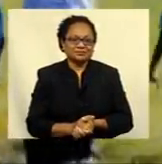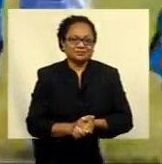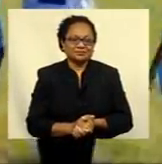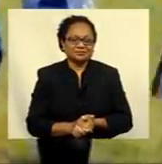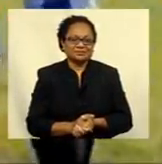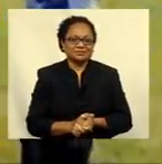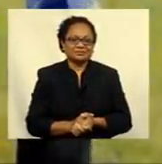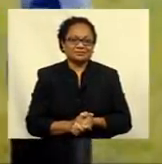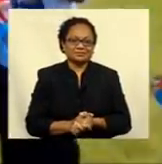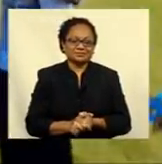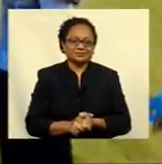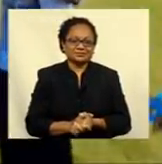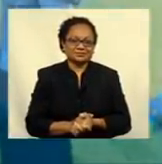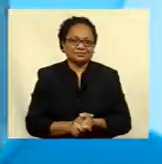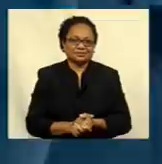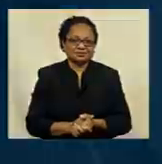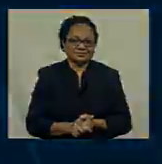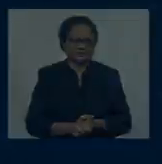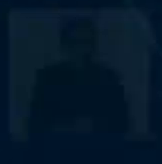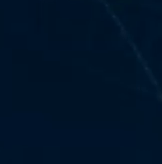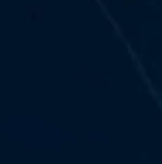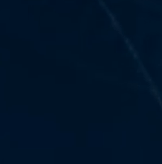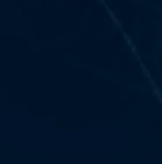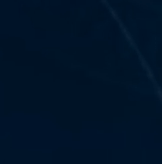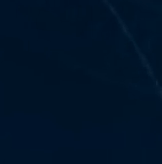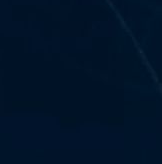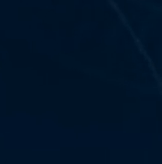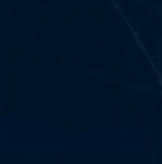Jose Nanunga, FBC News.